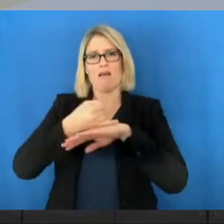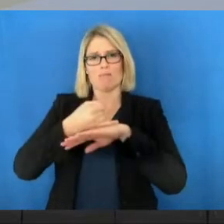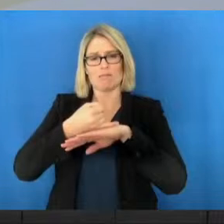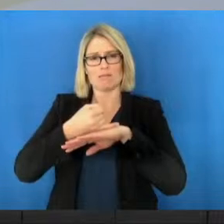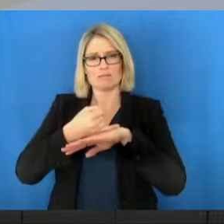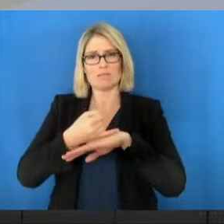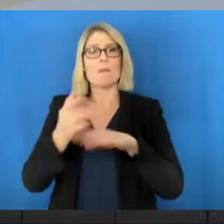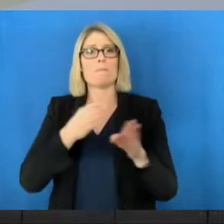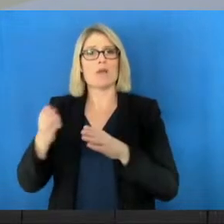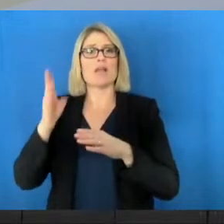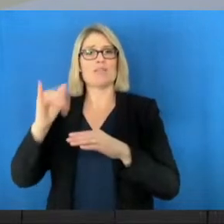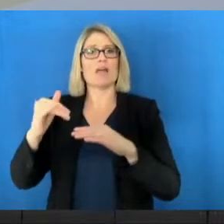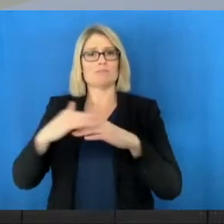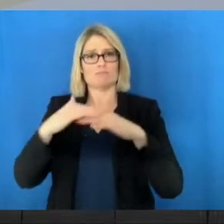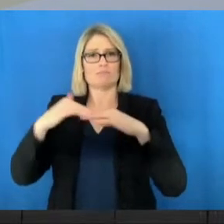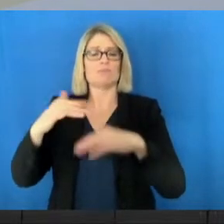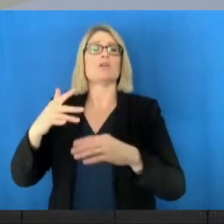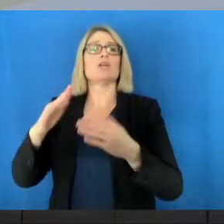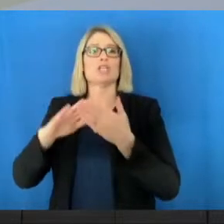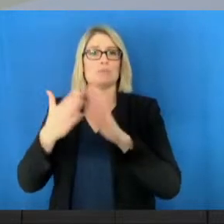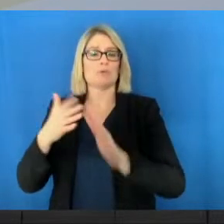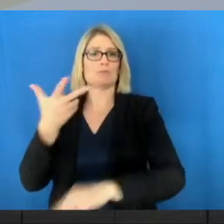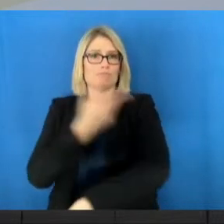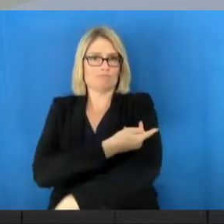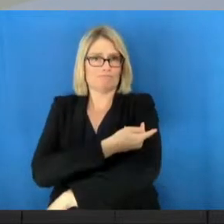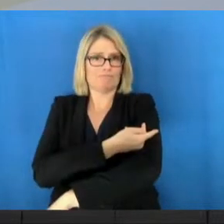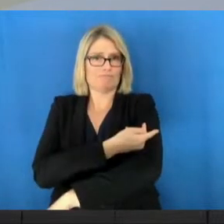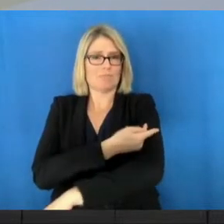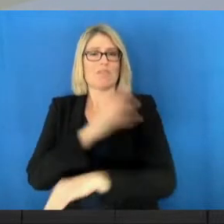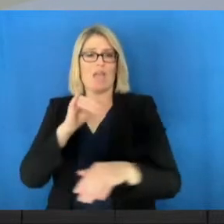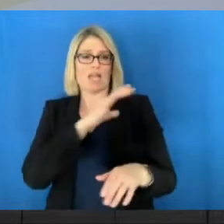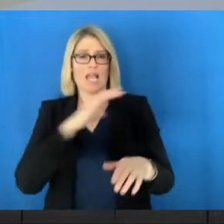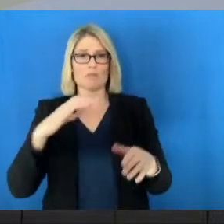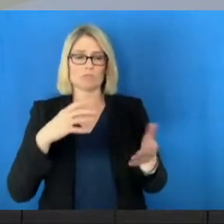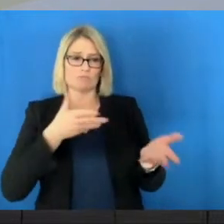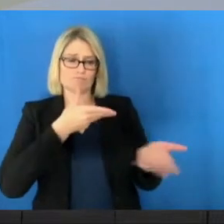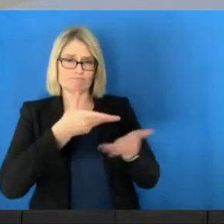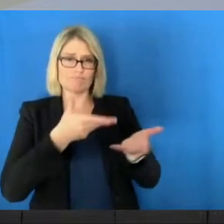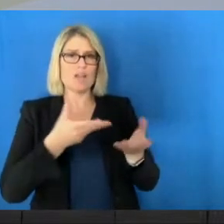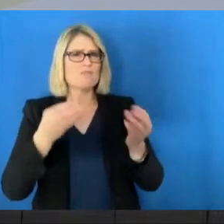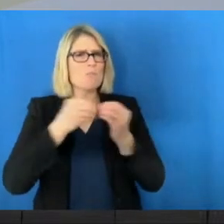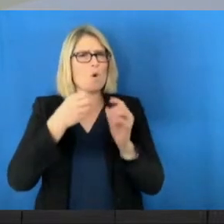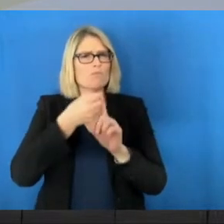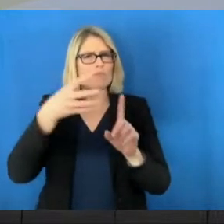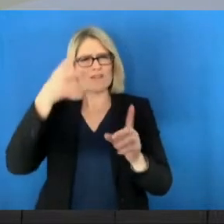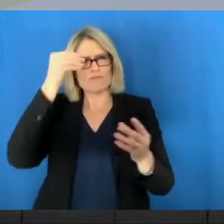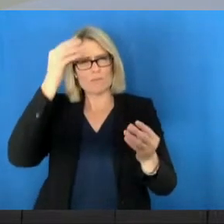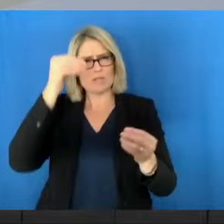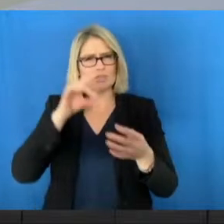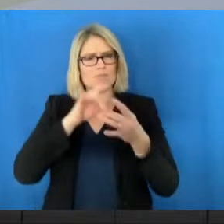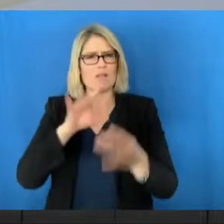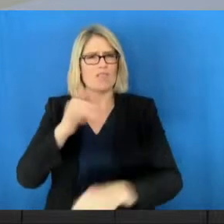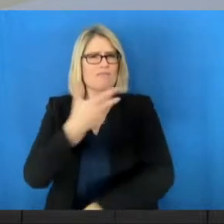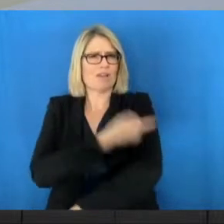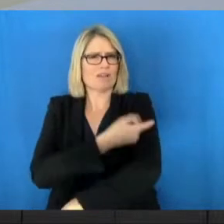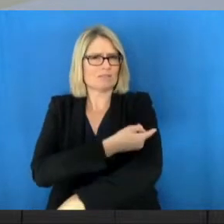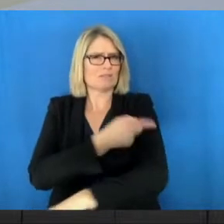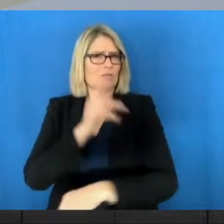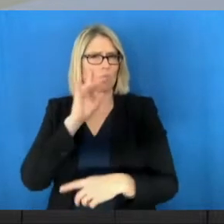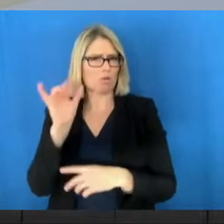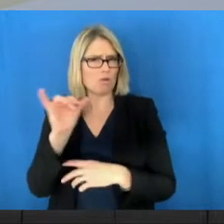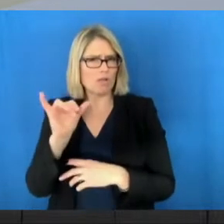those communities. Health PI is working with the Native Council. Are there any more details on how the vaccination clinics will work